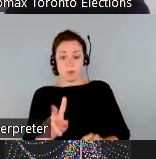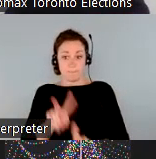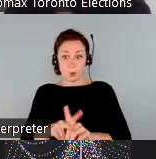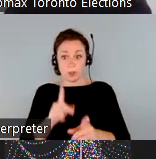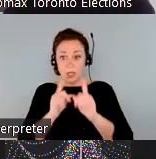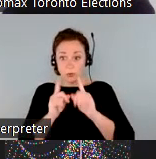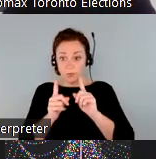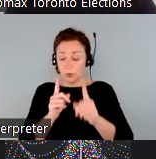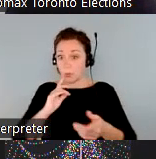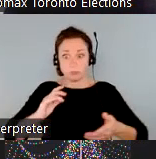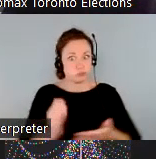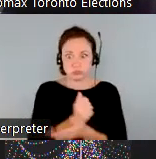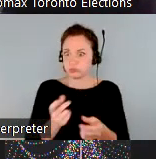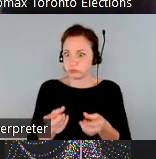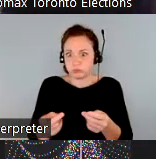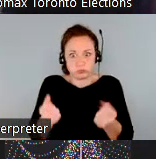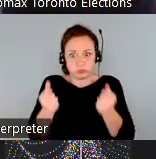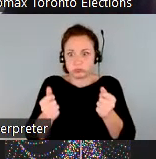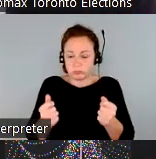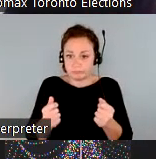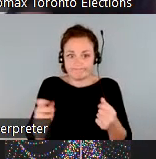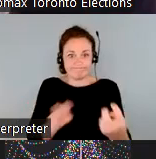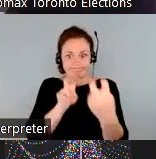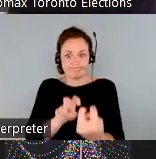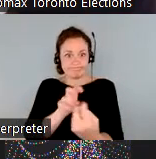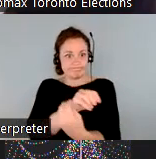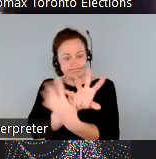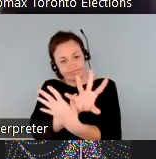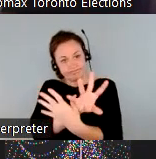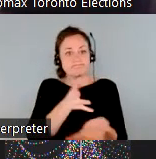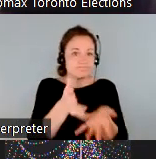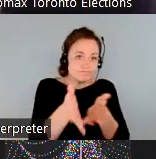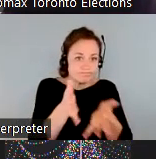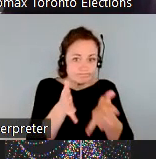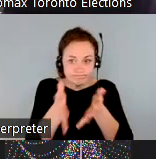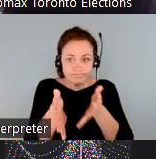15-minute interview with a recruiter who will talk to you about where best to place you.